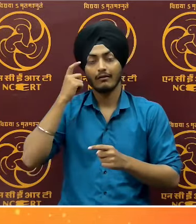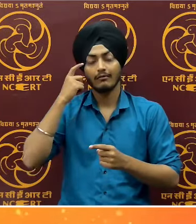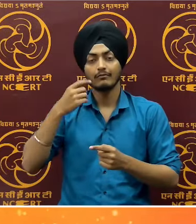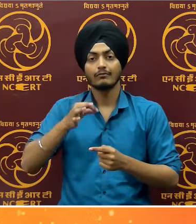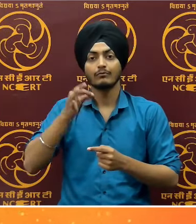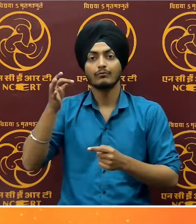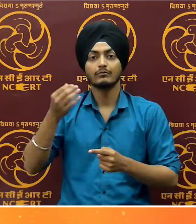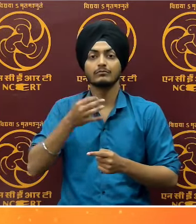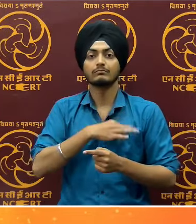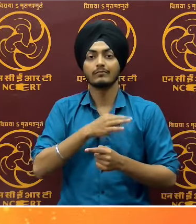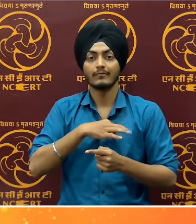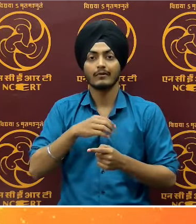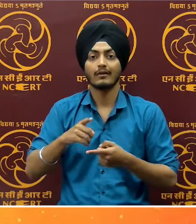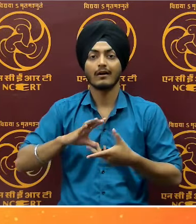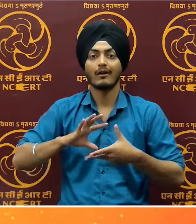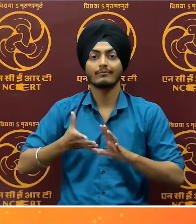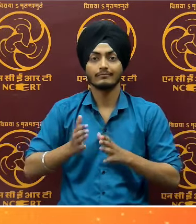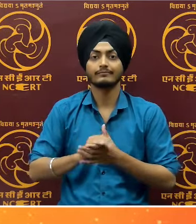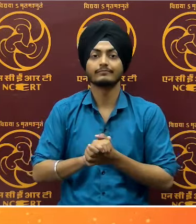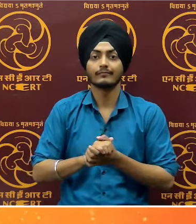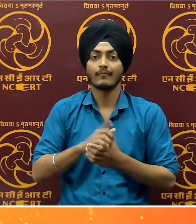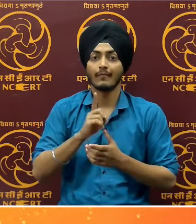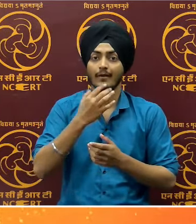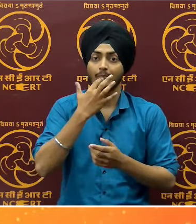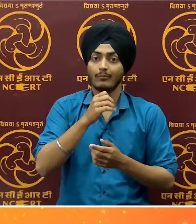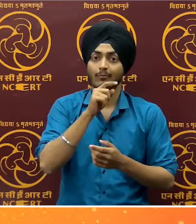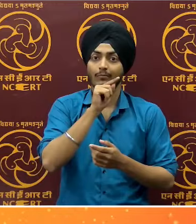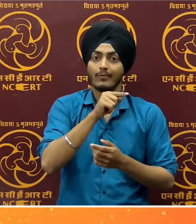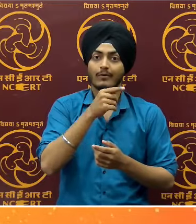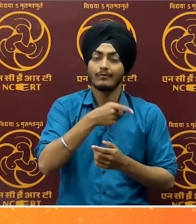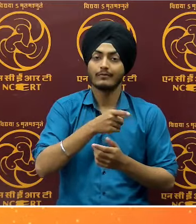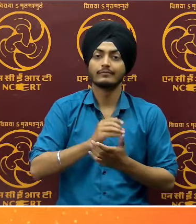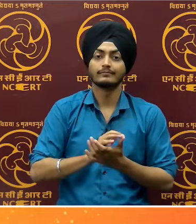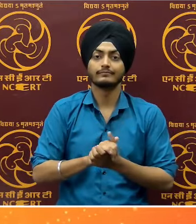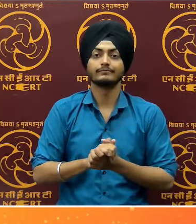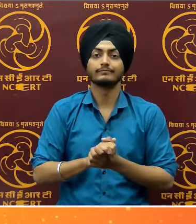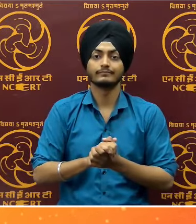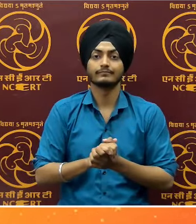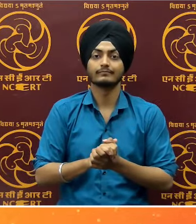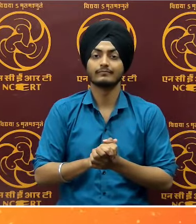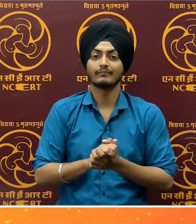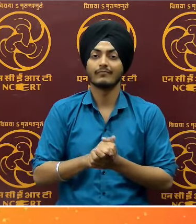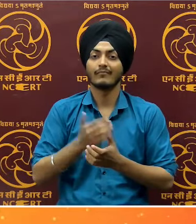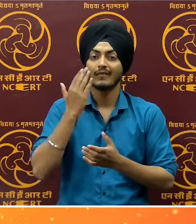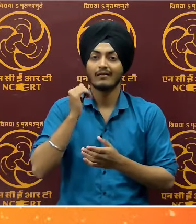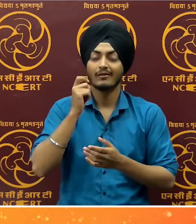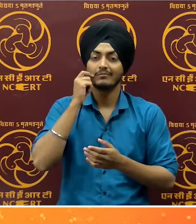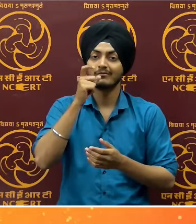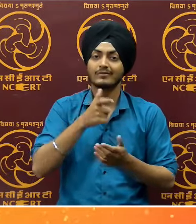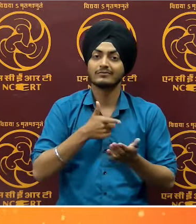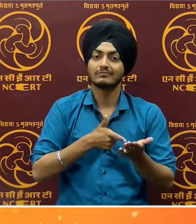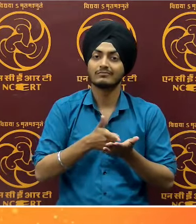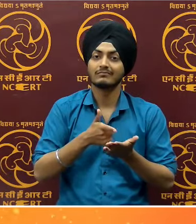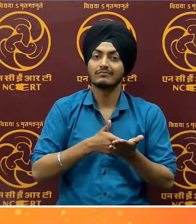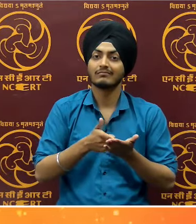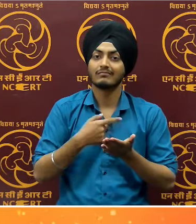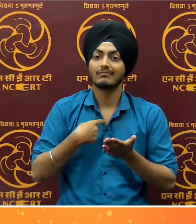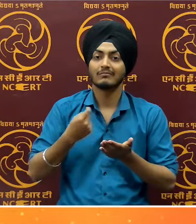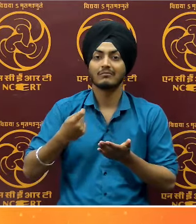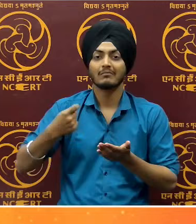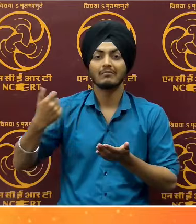Access to the affordable credit, that is one more important point, that why the farmers are taking the money from the